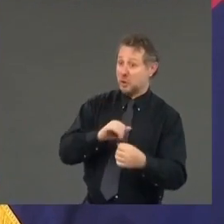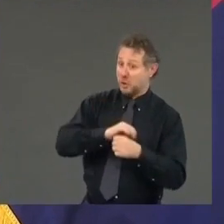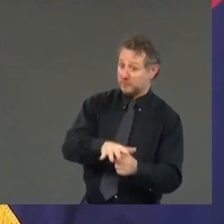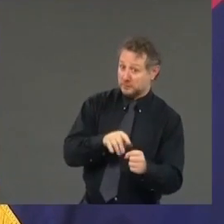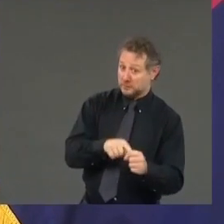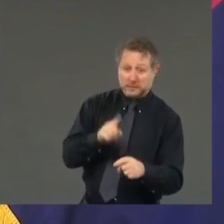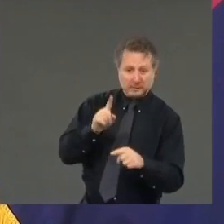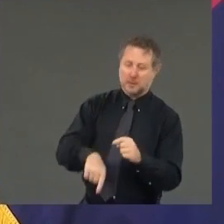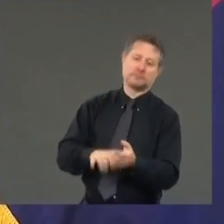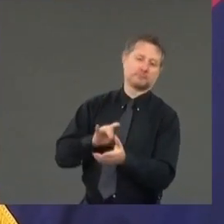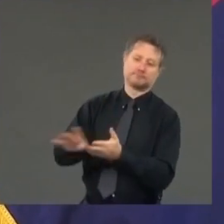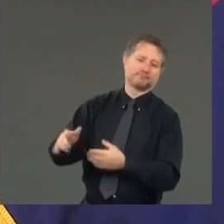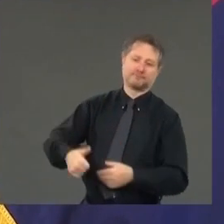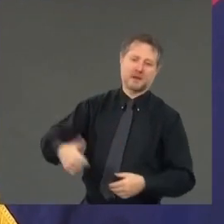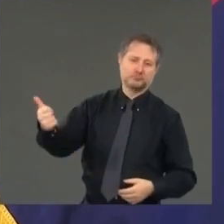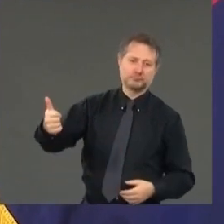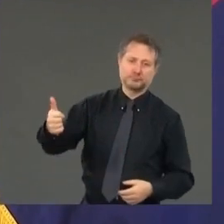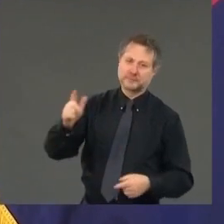And there might be